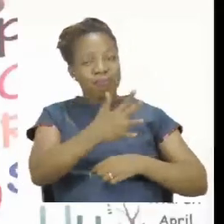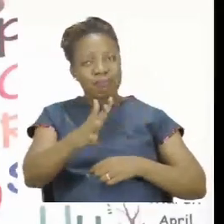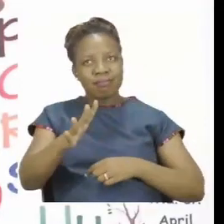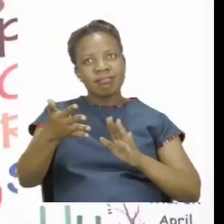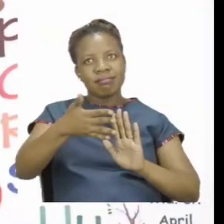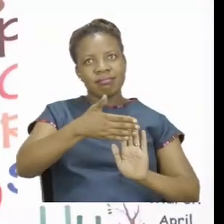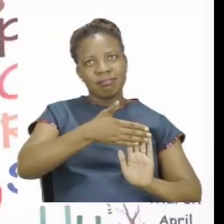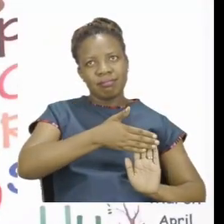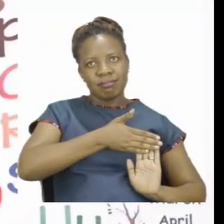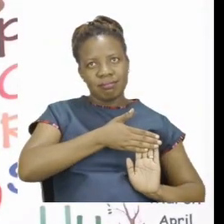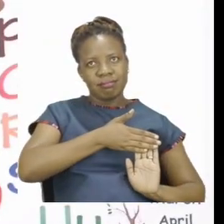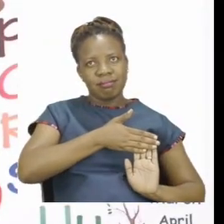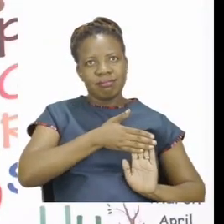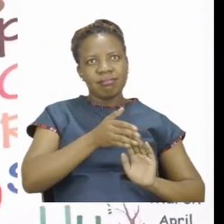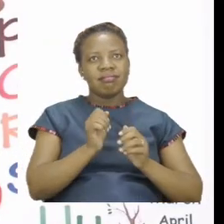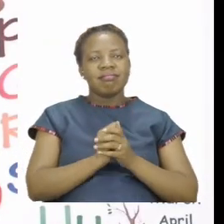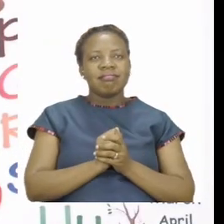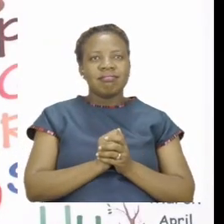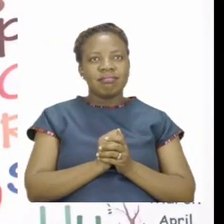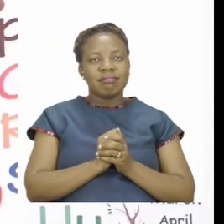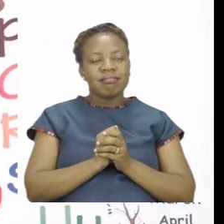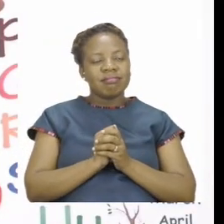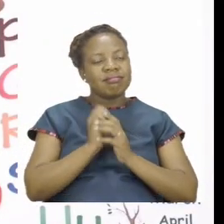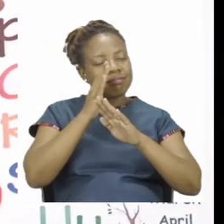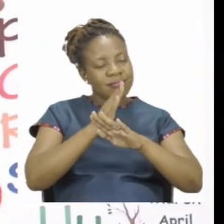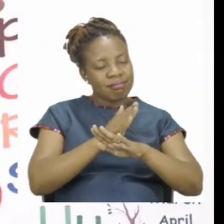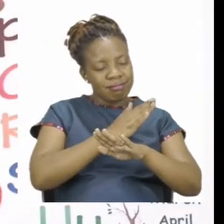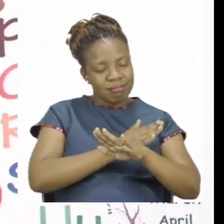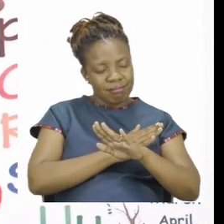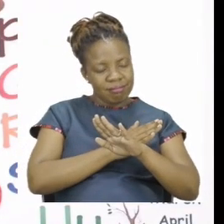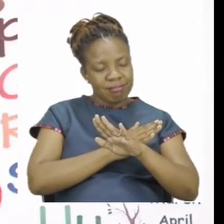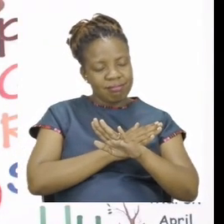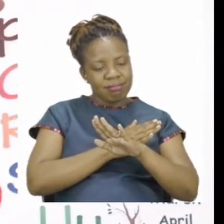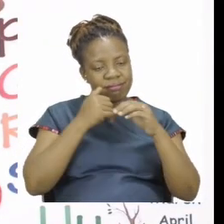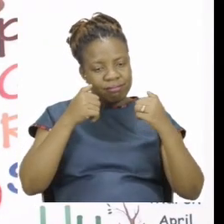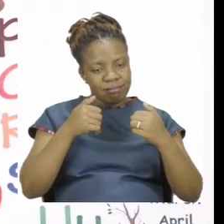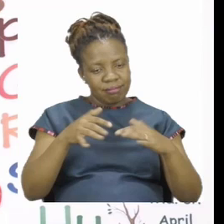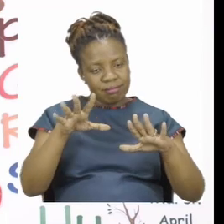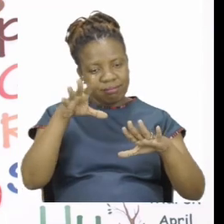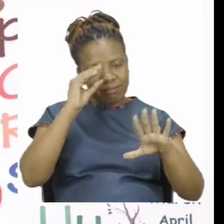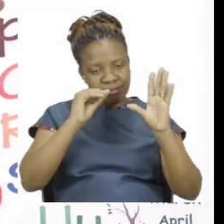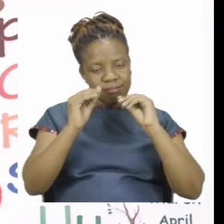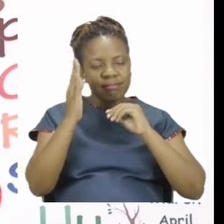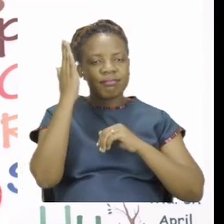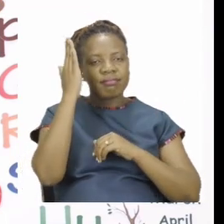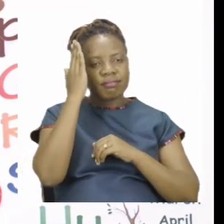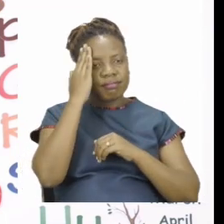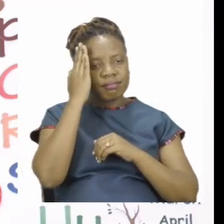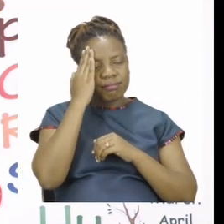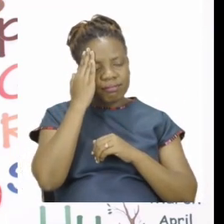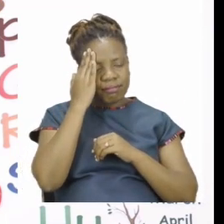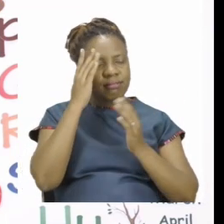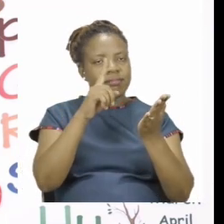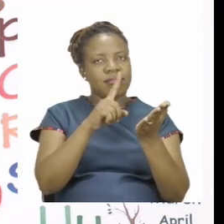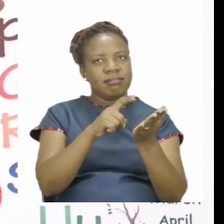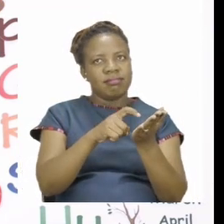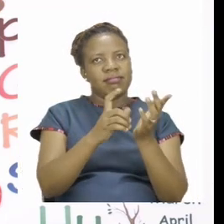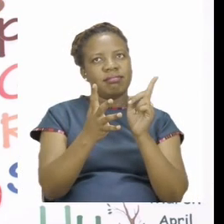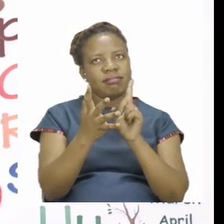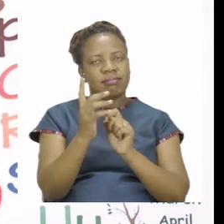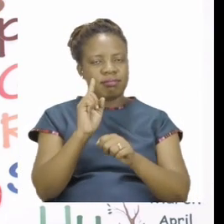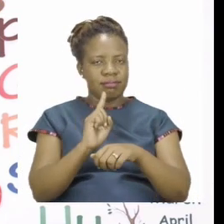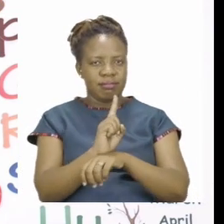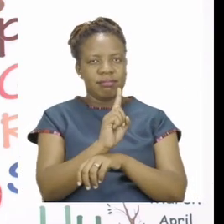saving water. And before we get into any lessons, boys and girls, we know that we need to sanitize.